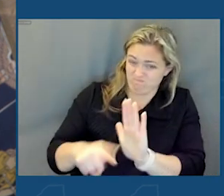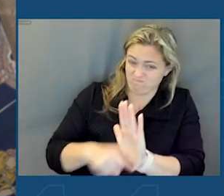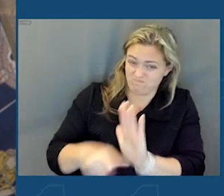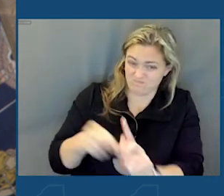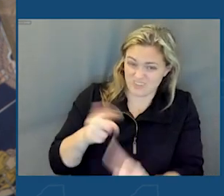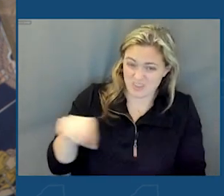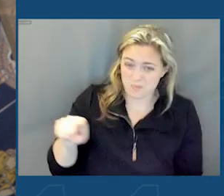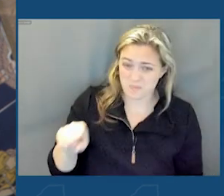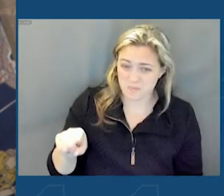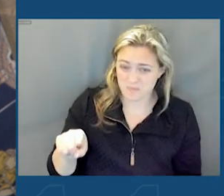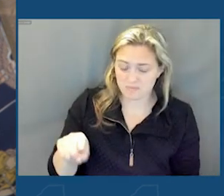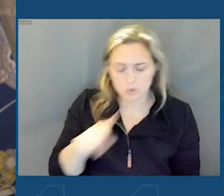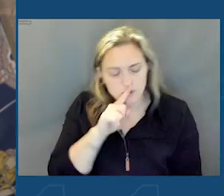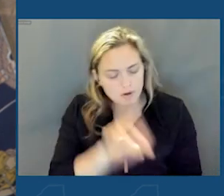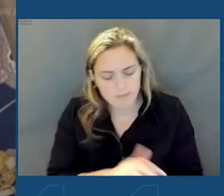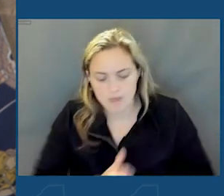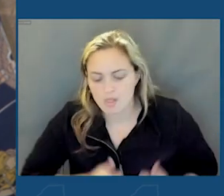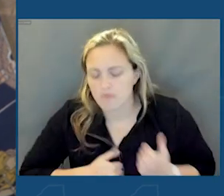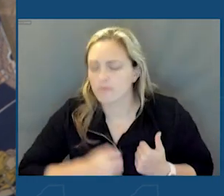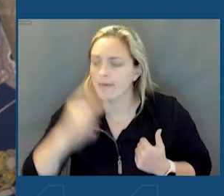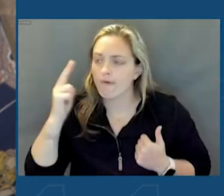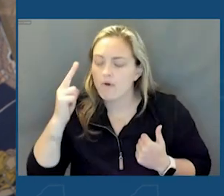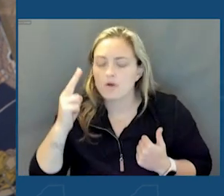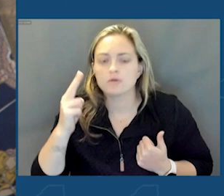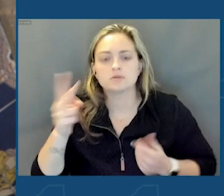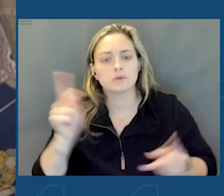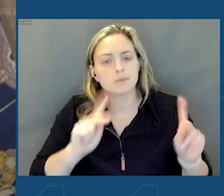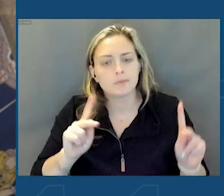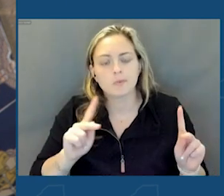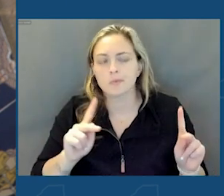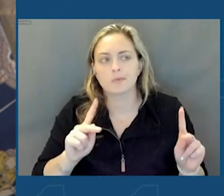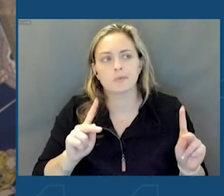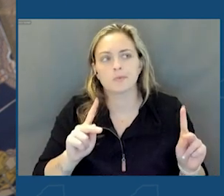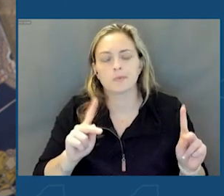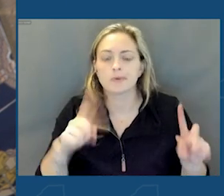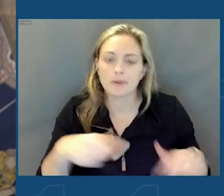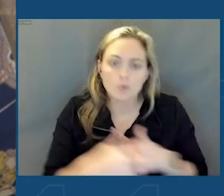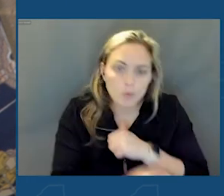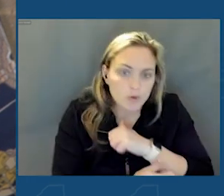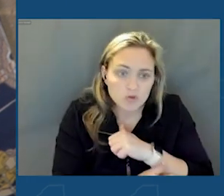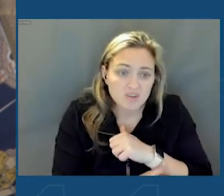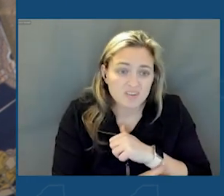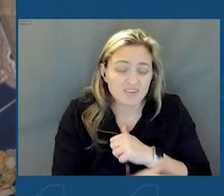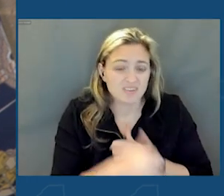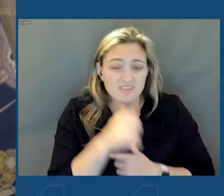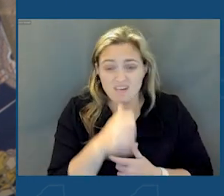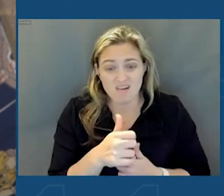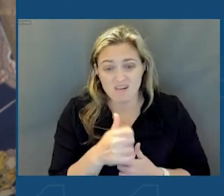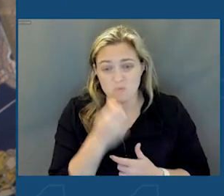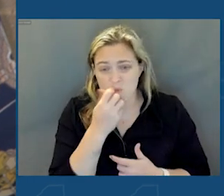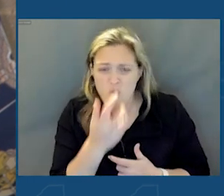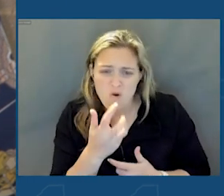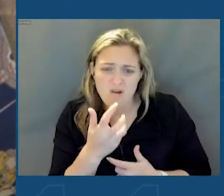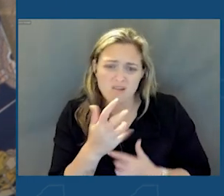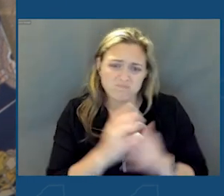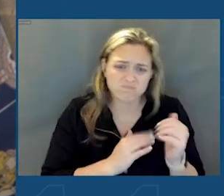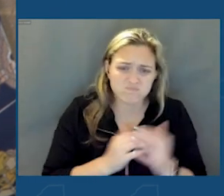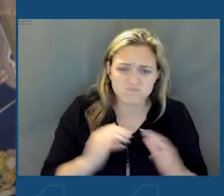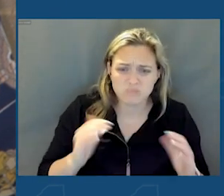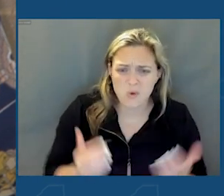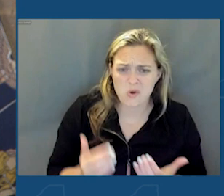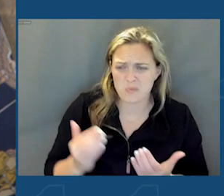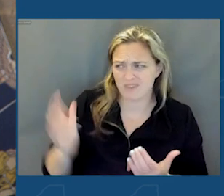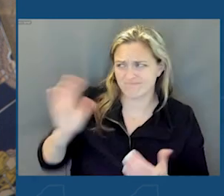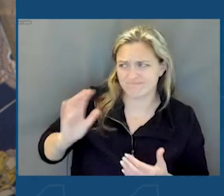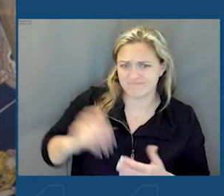of my uncles and those who had come to a country that wasn't as warm and welcoming as we have been subsequently.